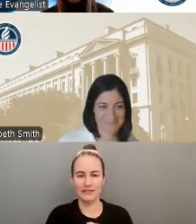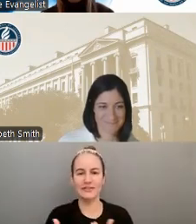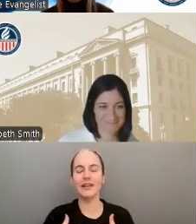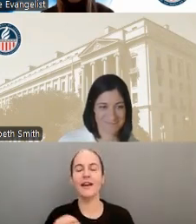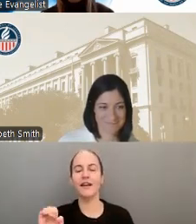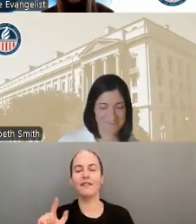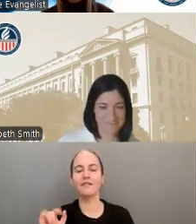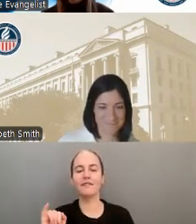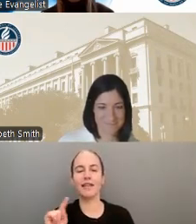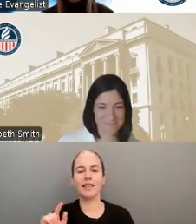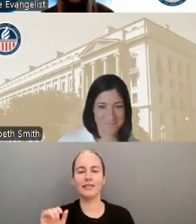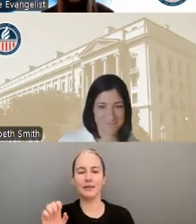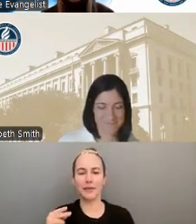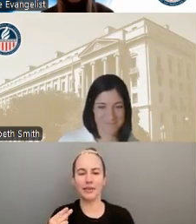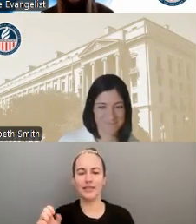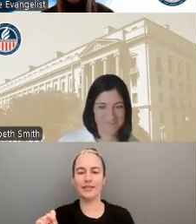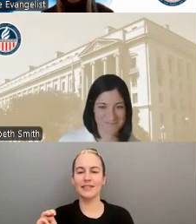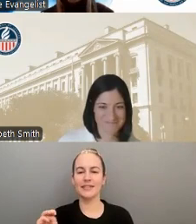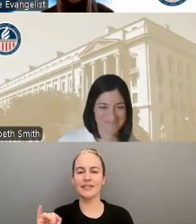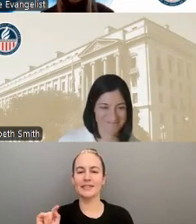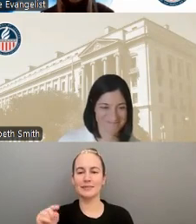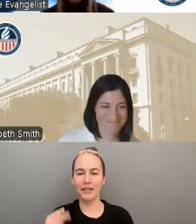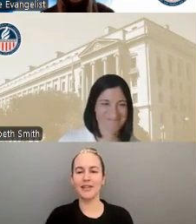Marie Evangelist. Thank you all so much.